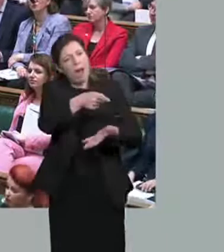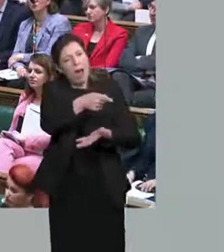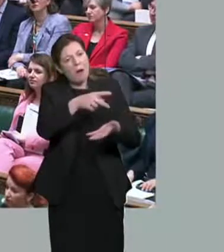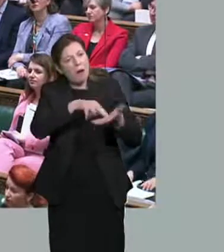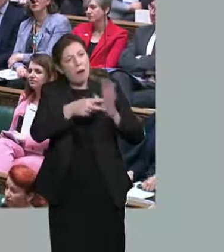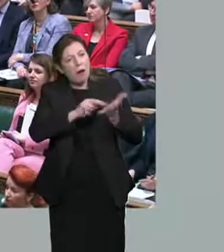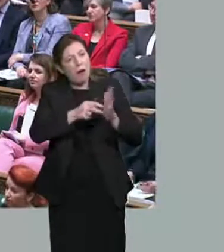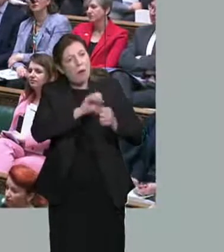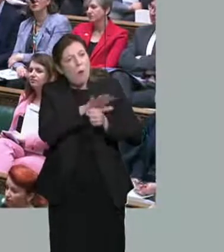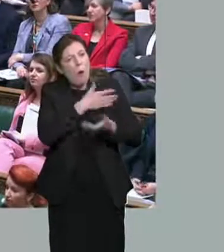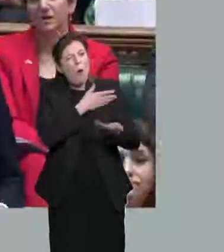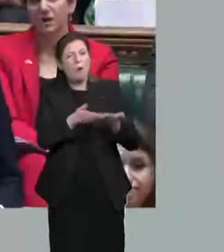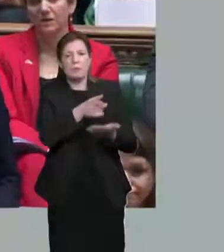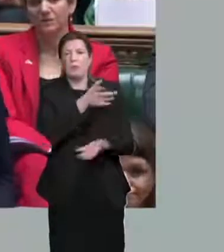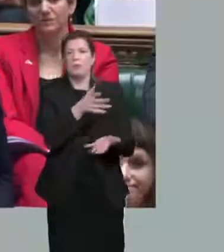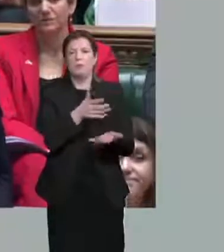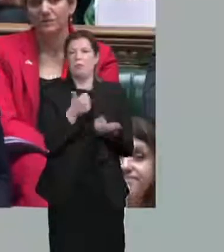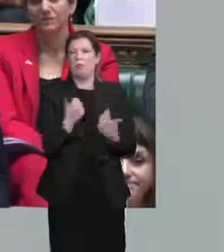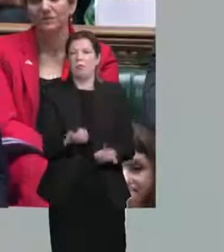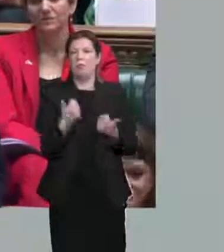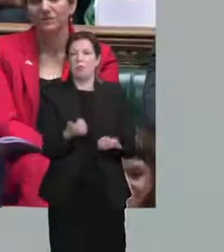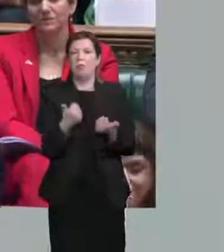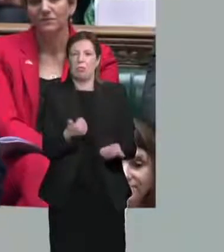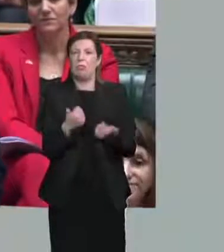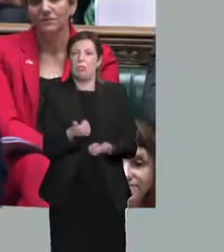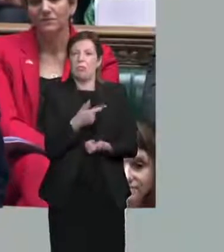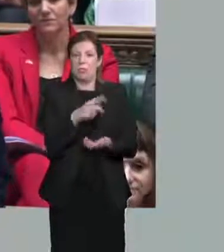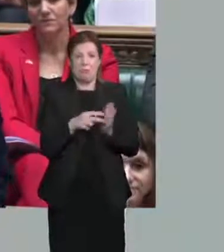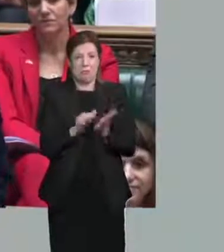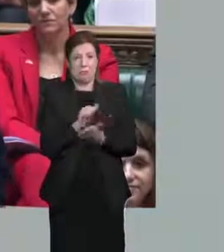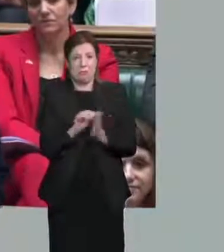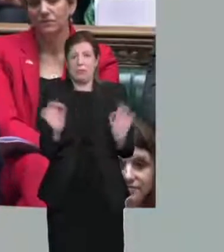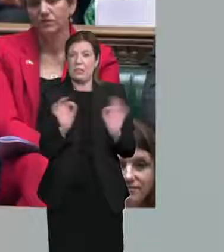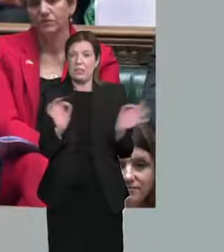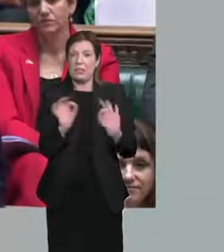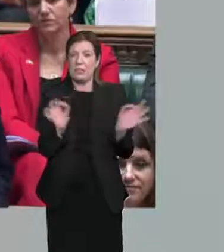in recent government management, and taxpayers are paying for it. We now know